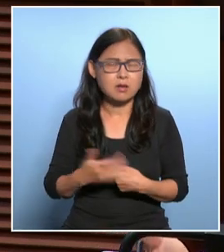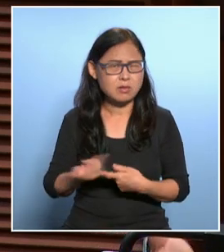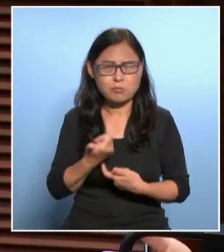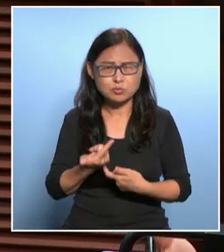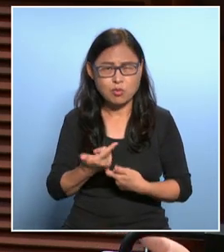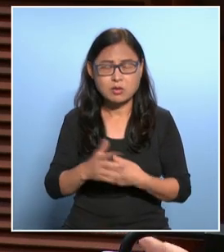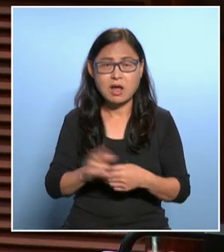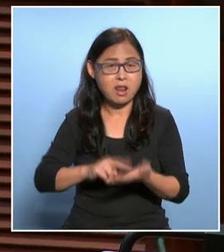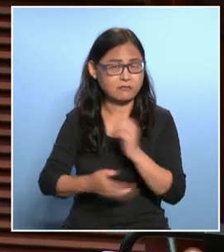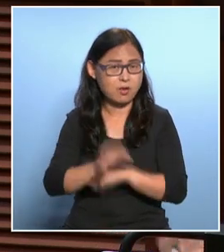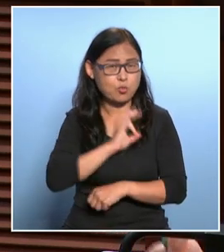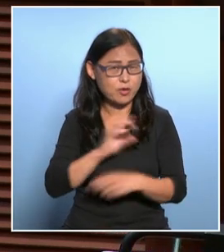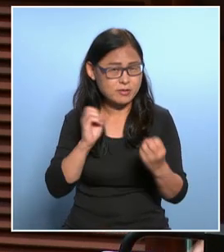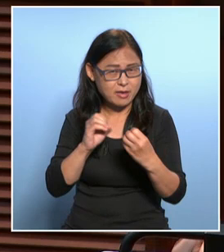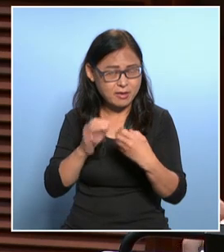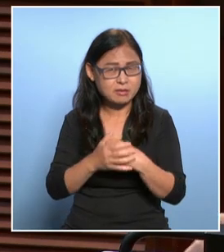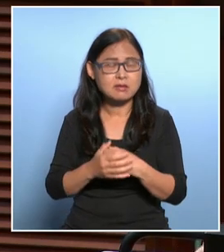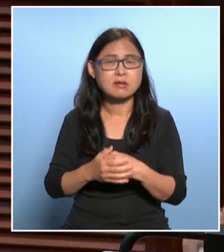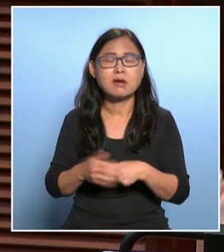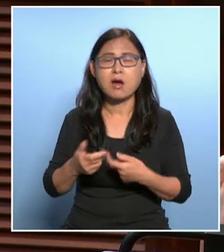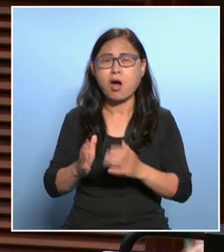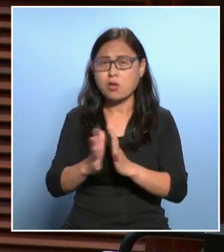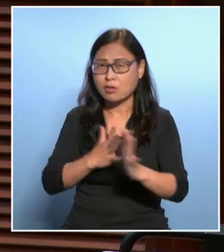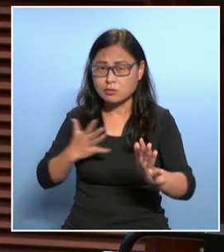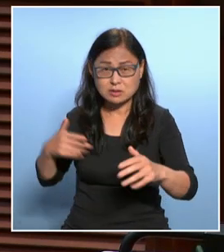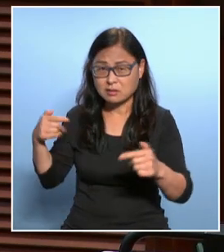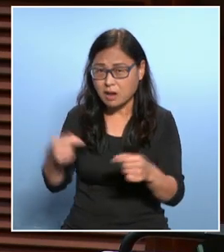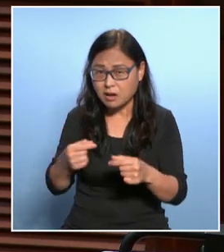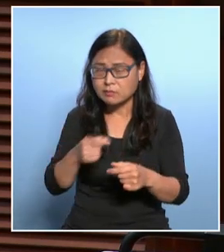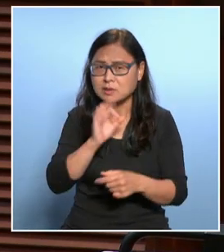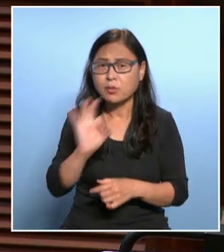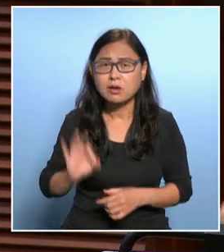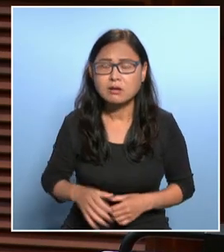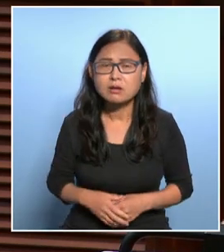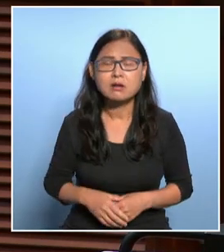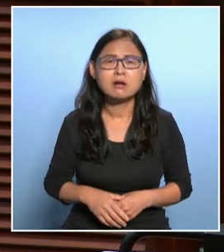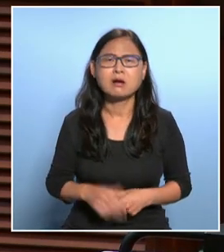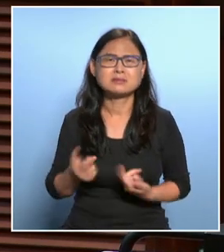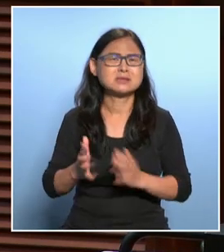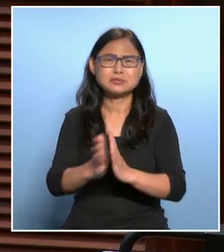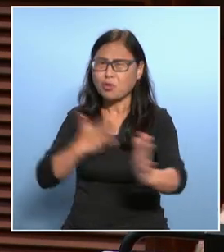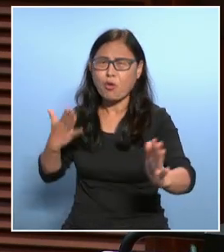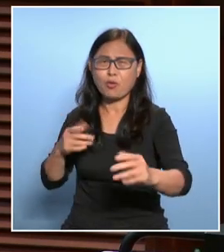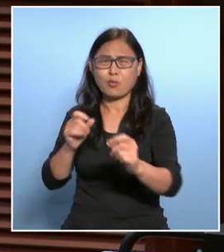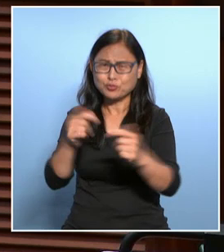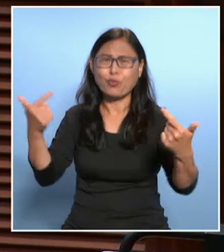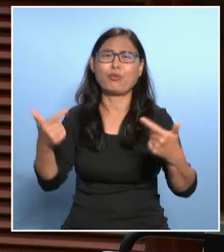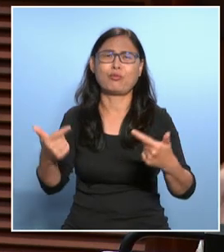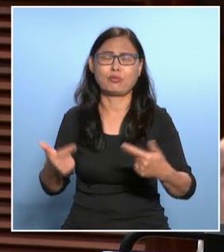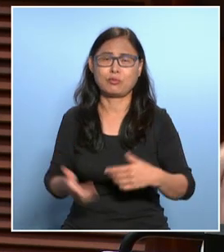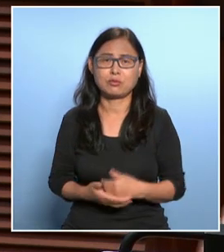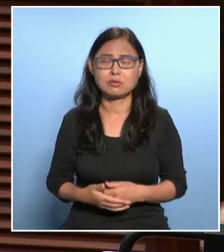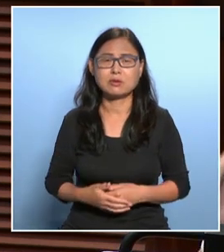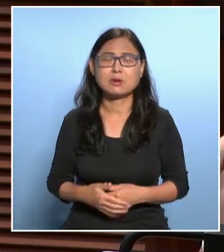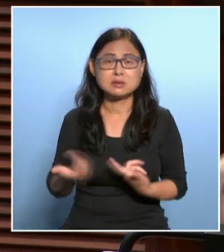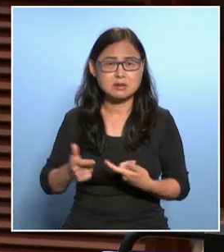specialist outpatient clinic services, elective surgeries, and examination. Have we ever heard of the waiting time being